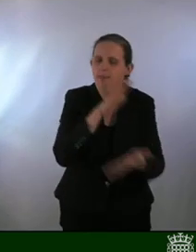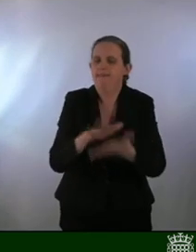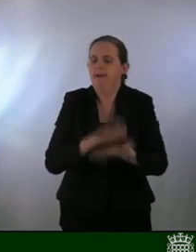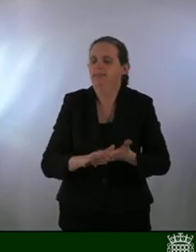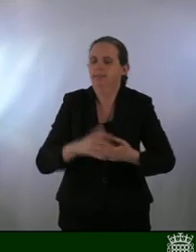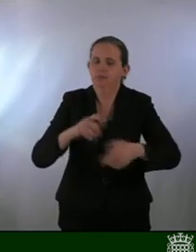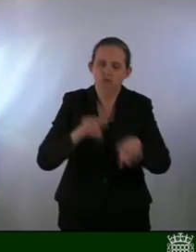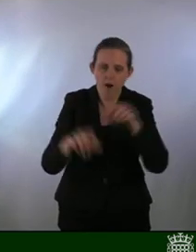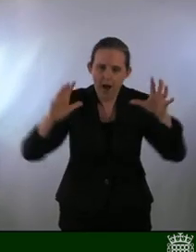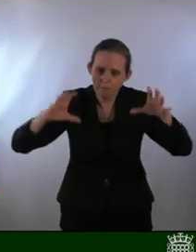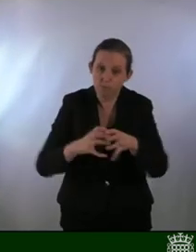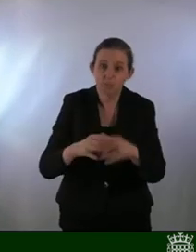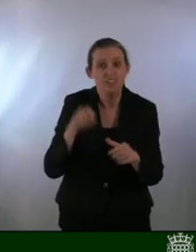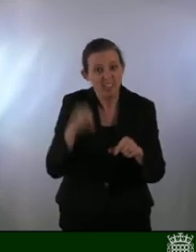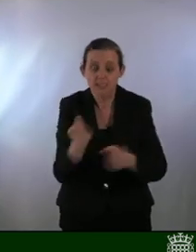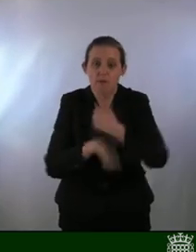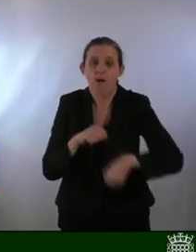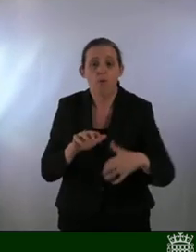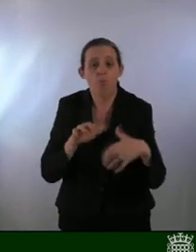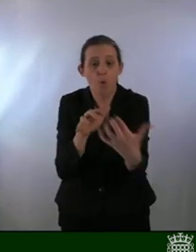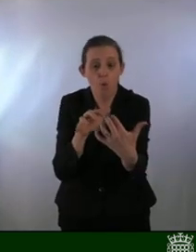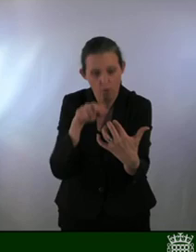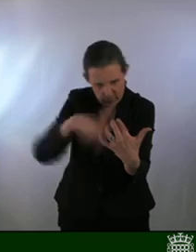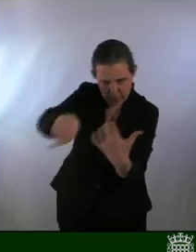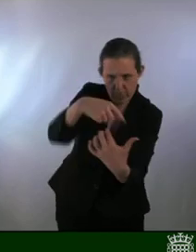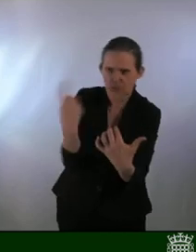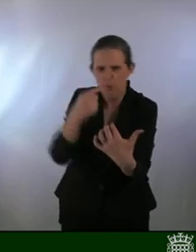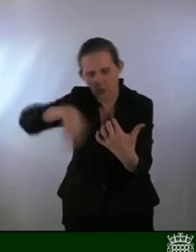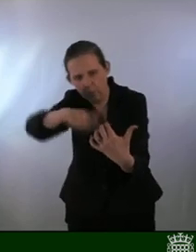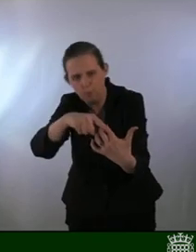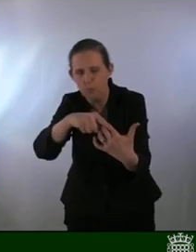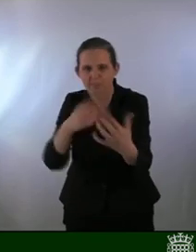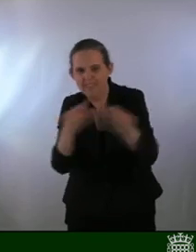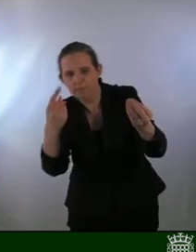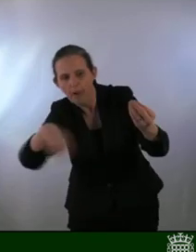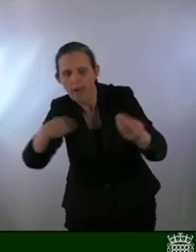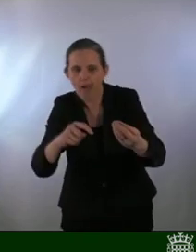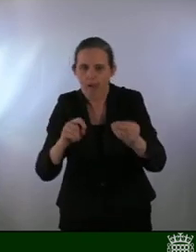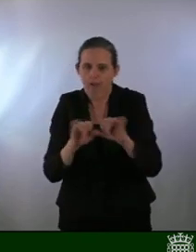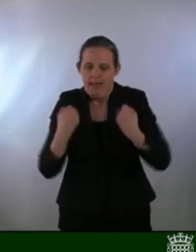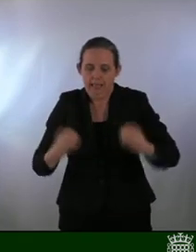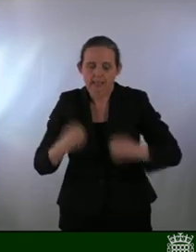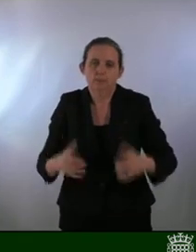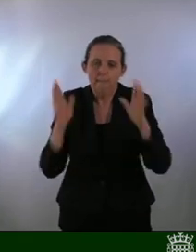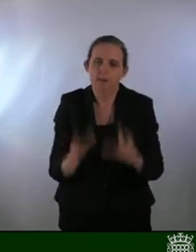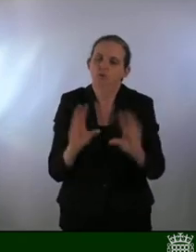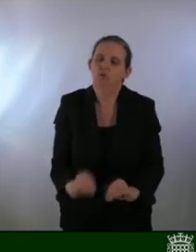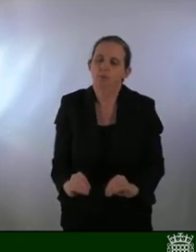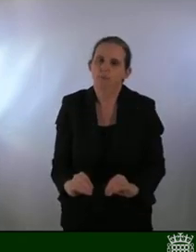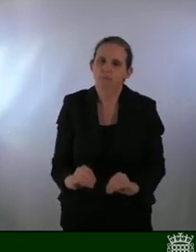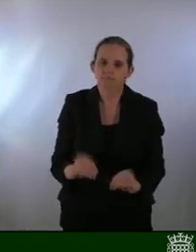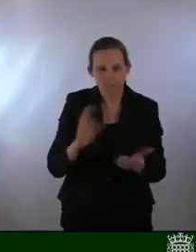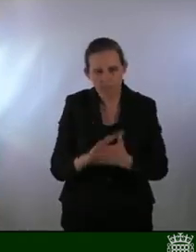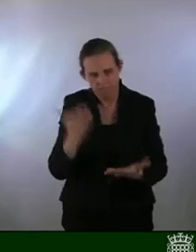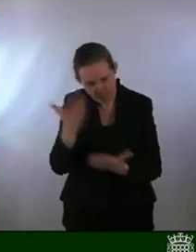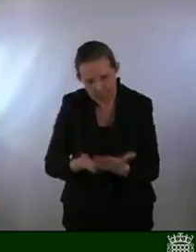We are in a war against an invisible killer, and we've got to do everything we can to stop it. And I commend this statement to the